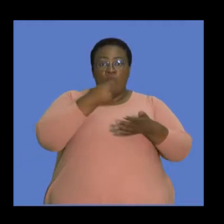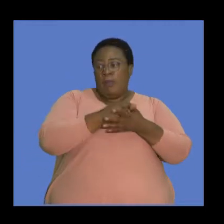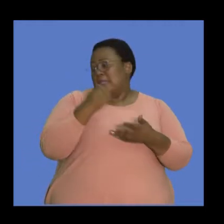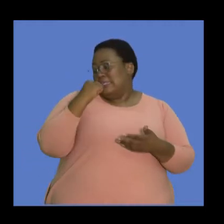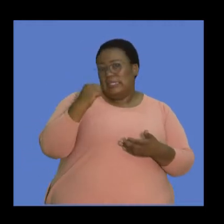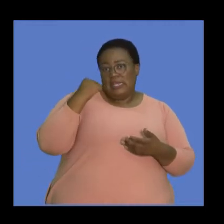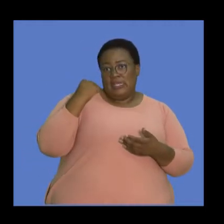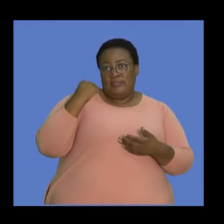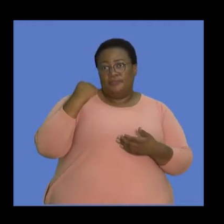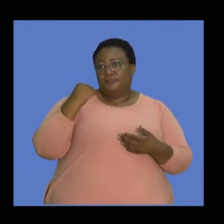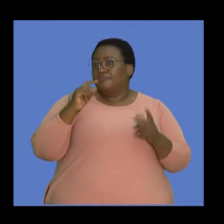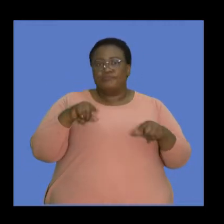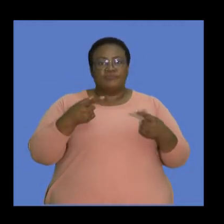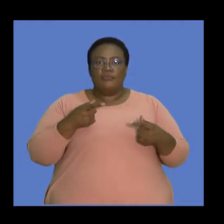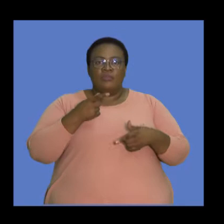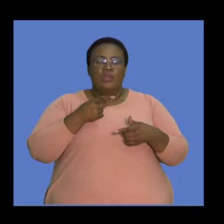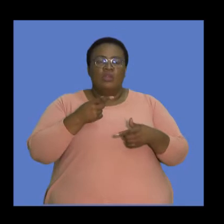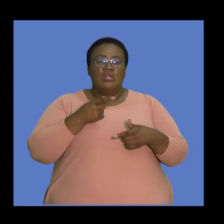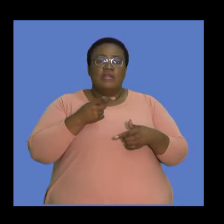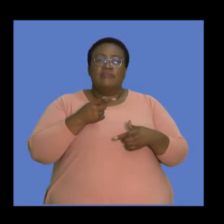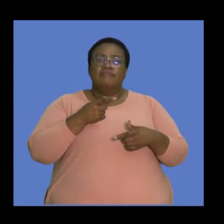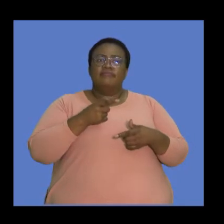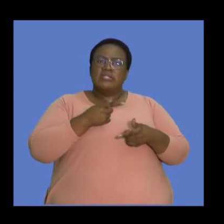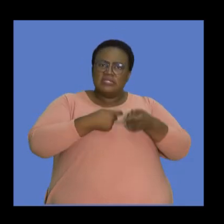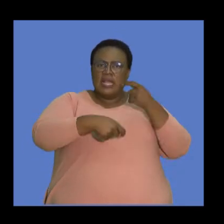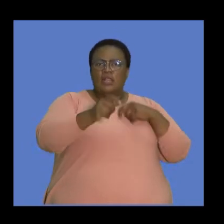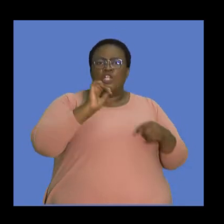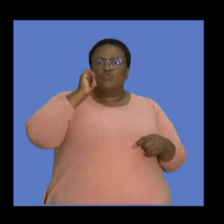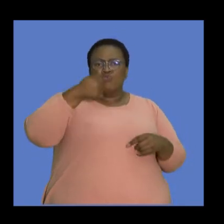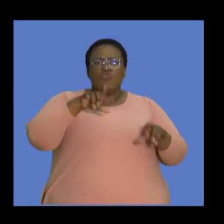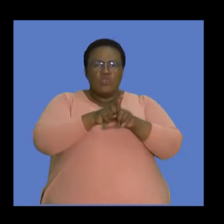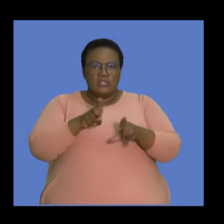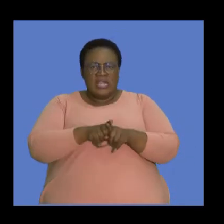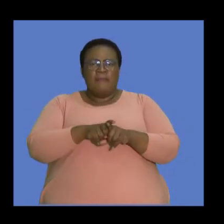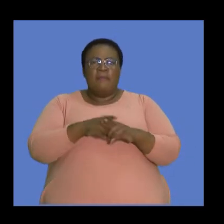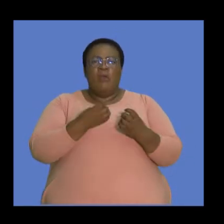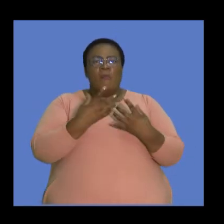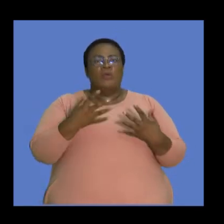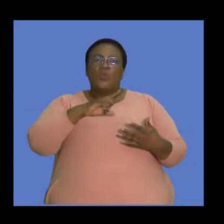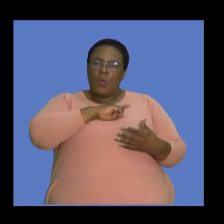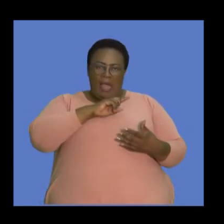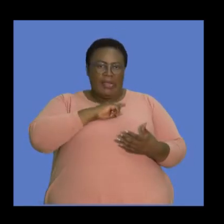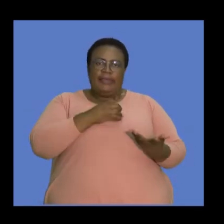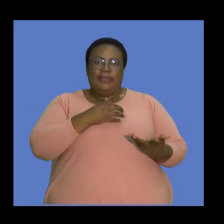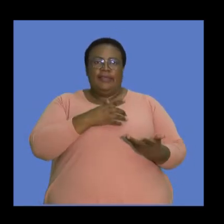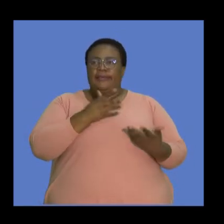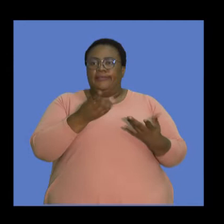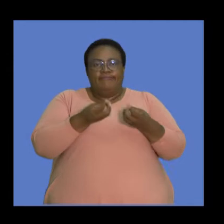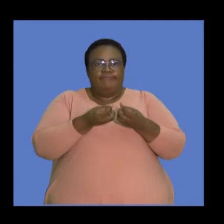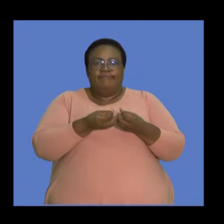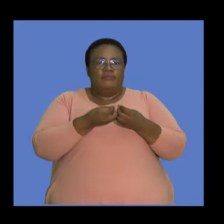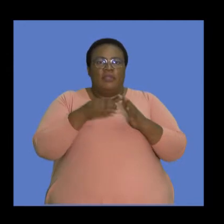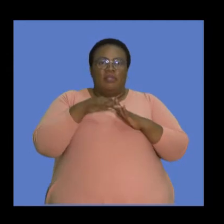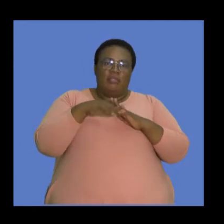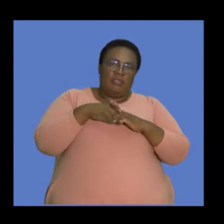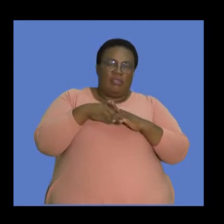you definitely cannot sell it tomorrow at the same price. Why? Because of wear and tear and all of that. So those are just things you need to be